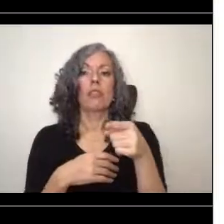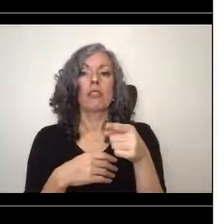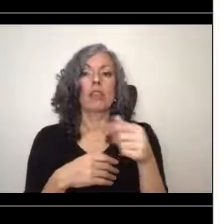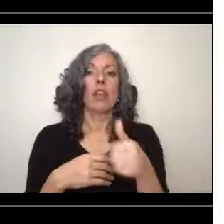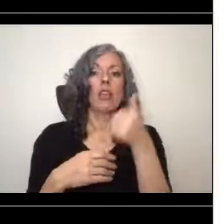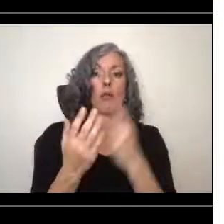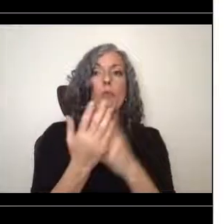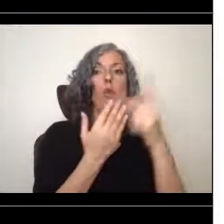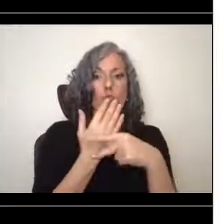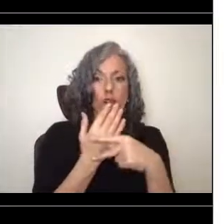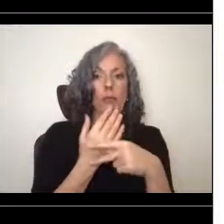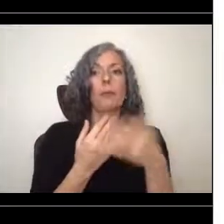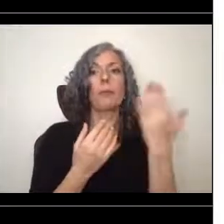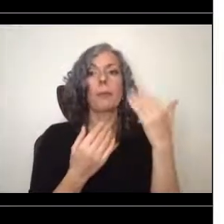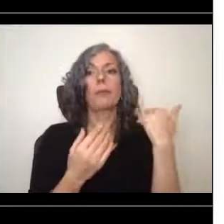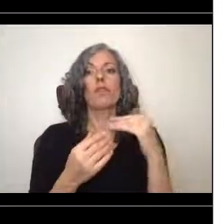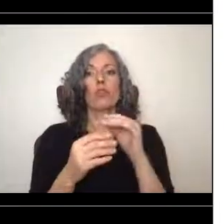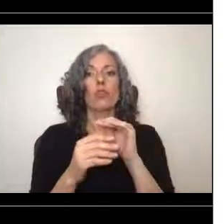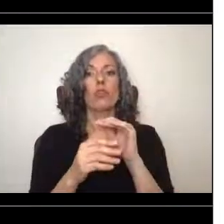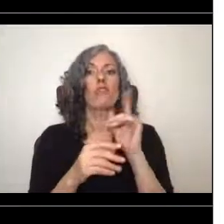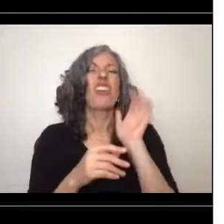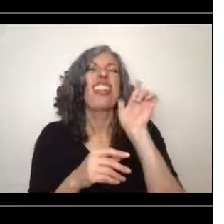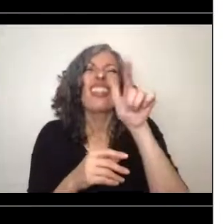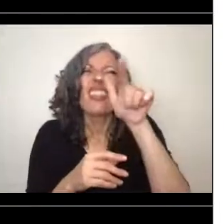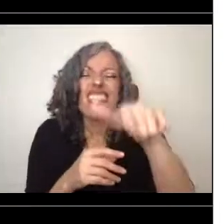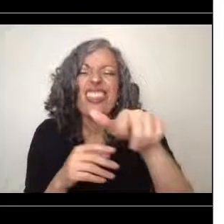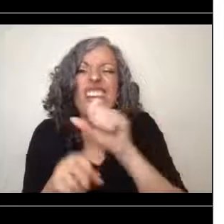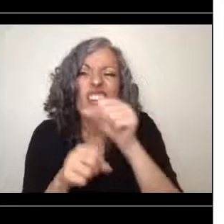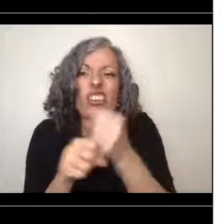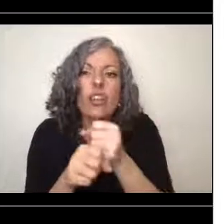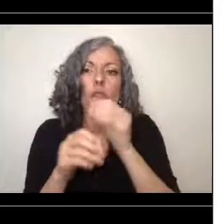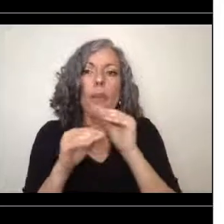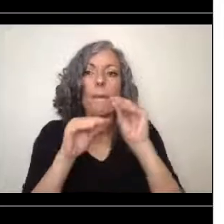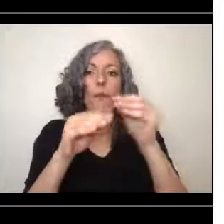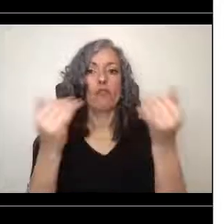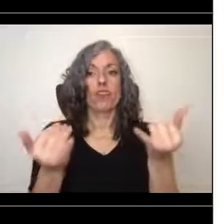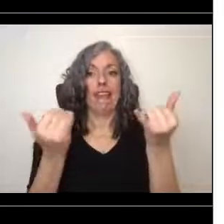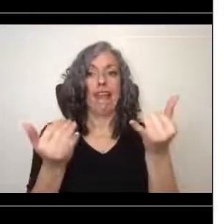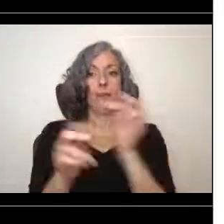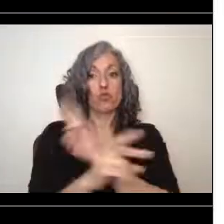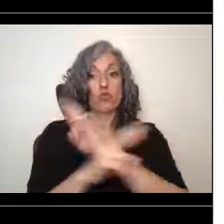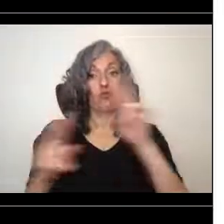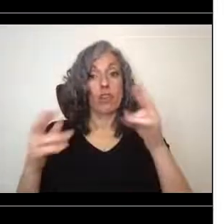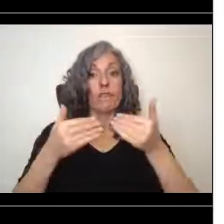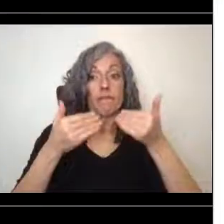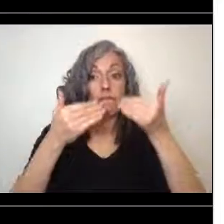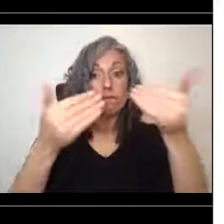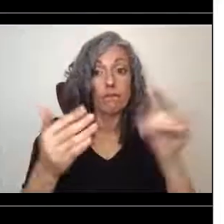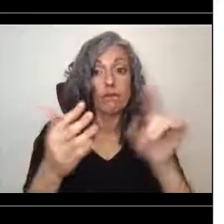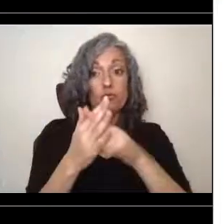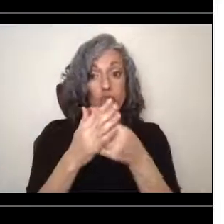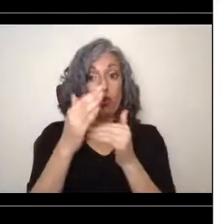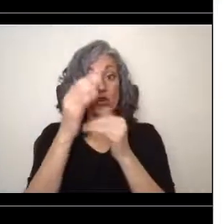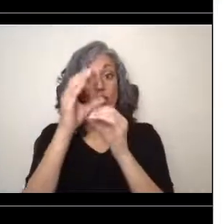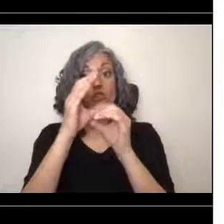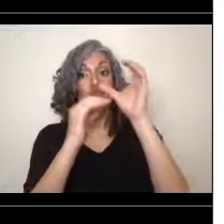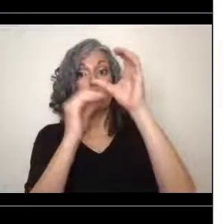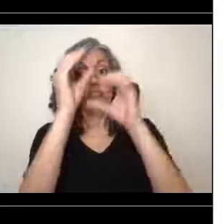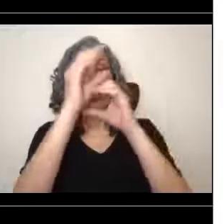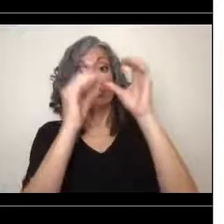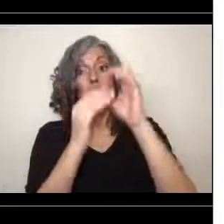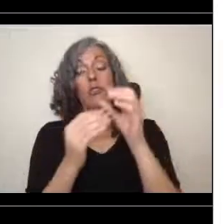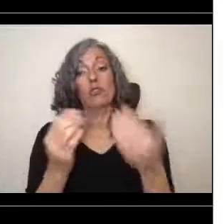originally planned or programmed for a later year and moving it to the current year because it's ready to come forward and to begin construction. So again,